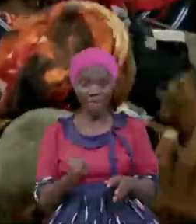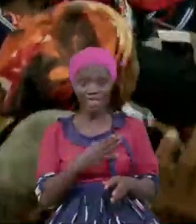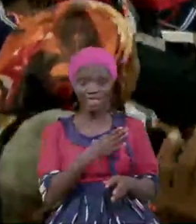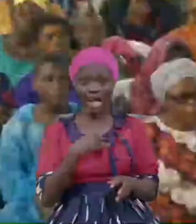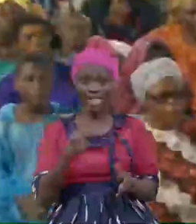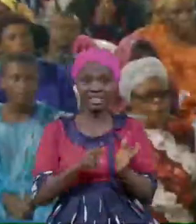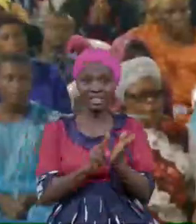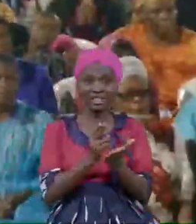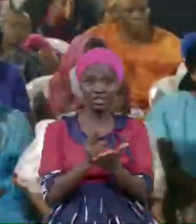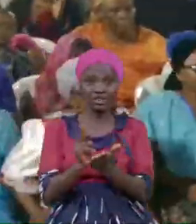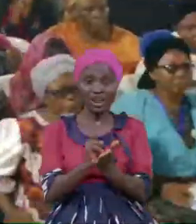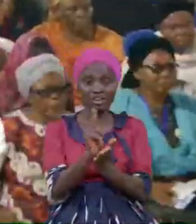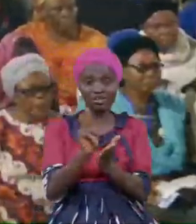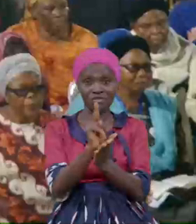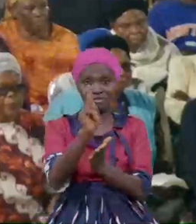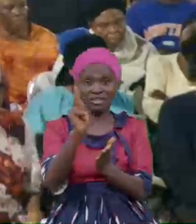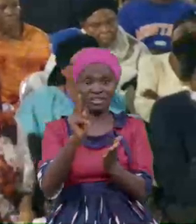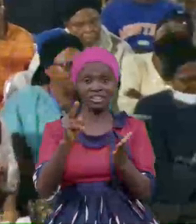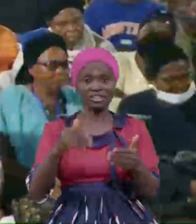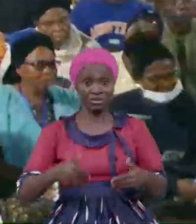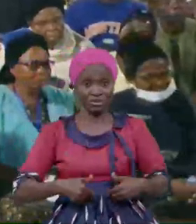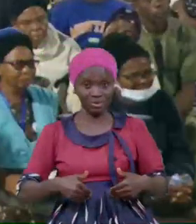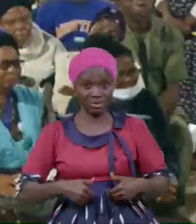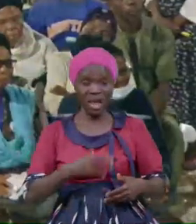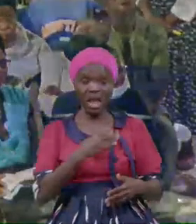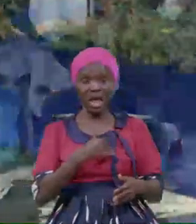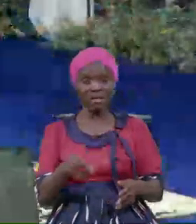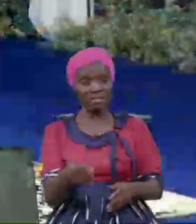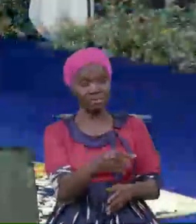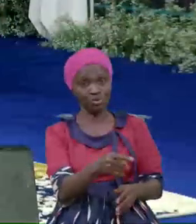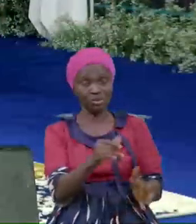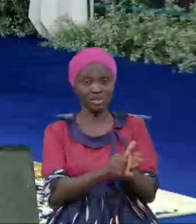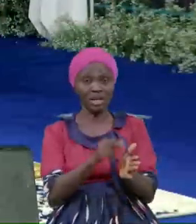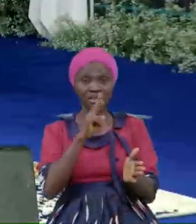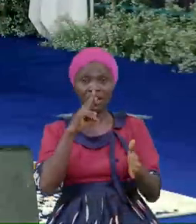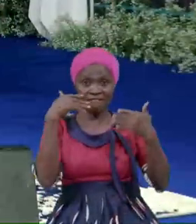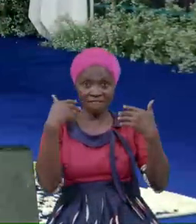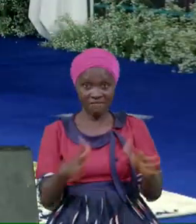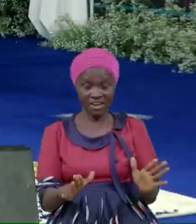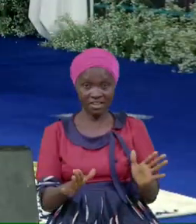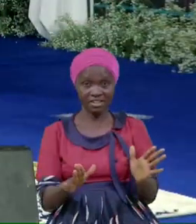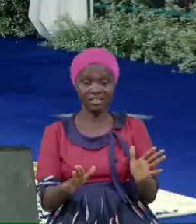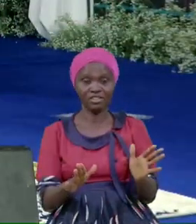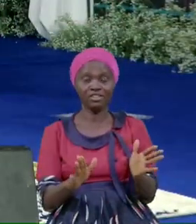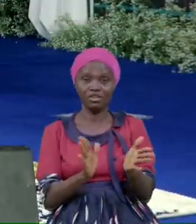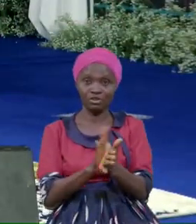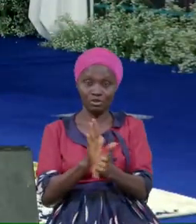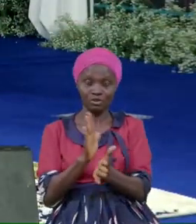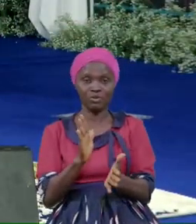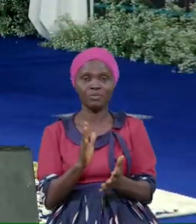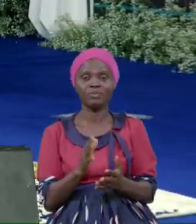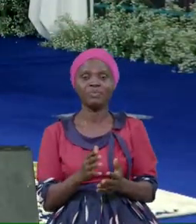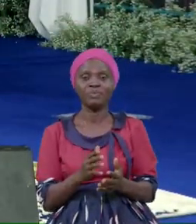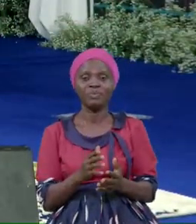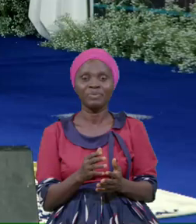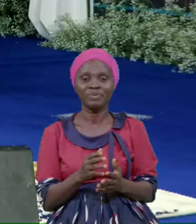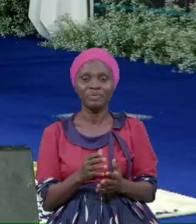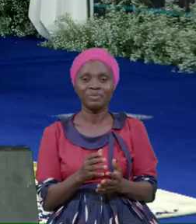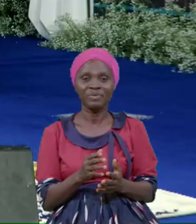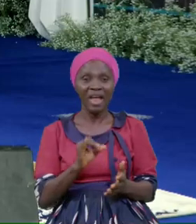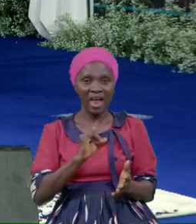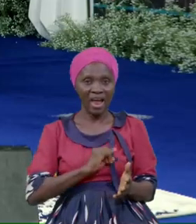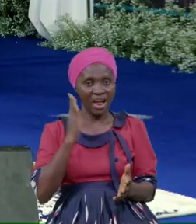out of school. Whether you are, you know, doing treats, work, or whatever, I'll see you